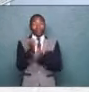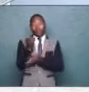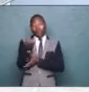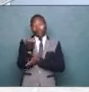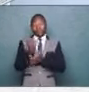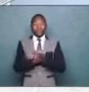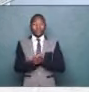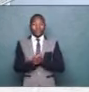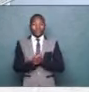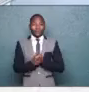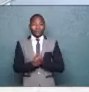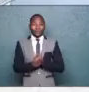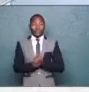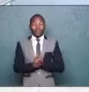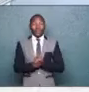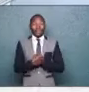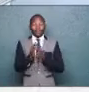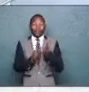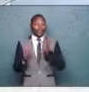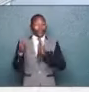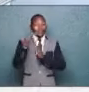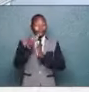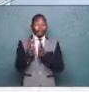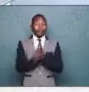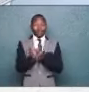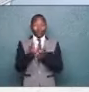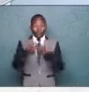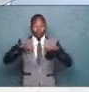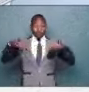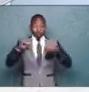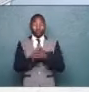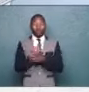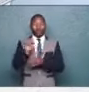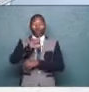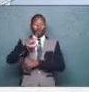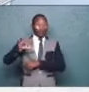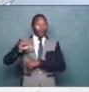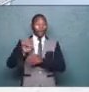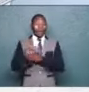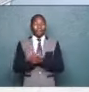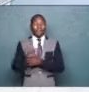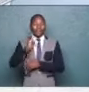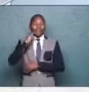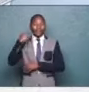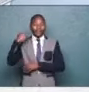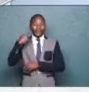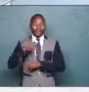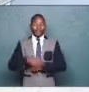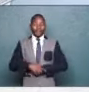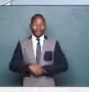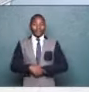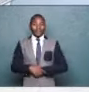awa. Chitipa, Neno, Wirongwe site ndi Msanje.